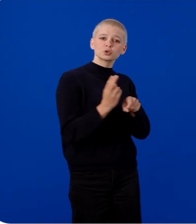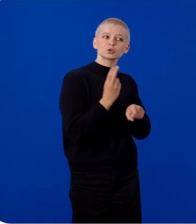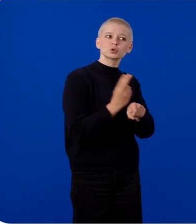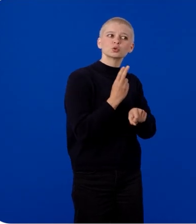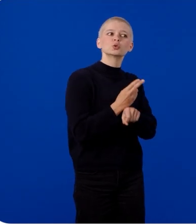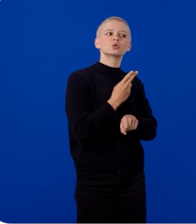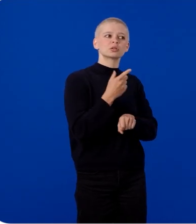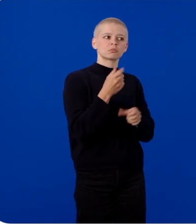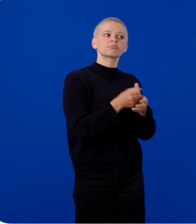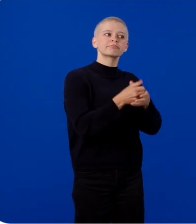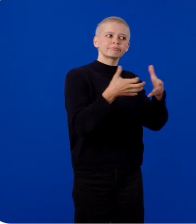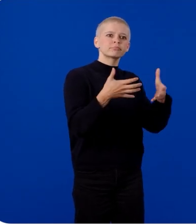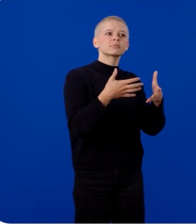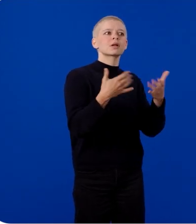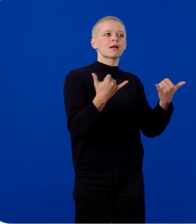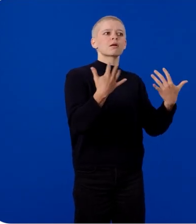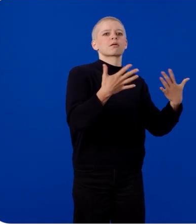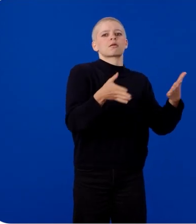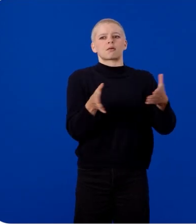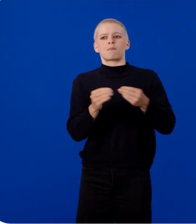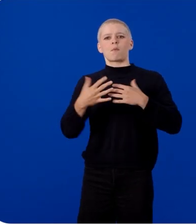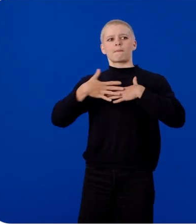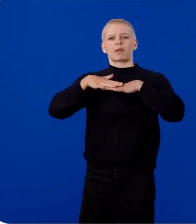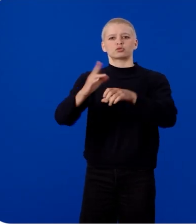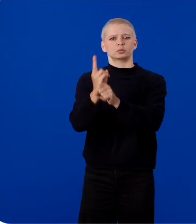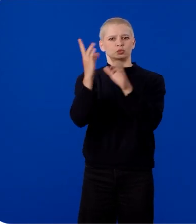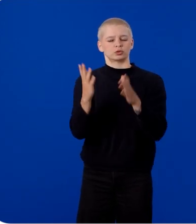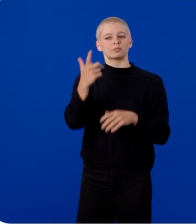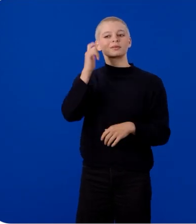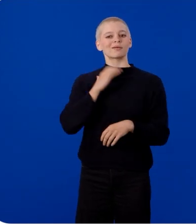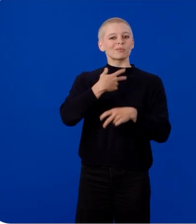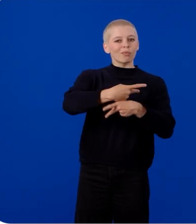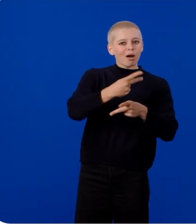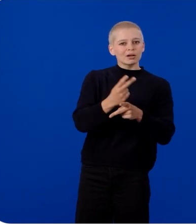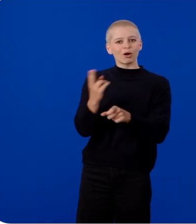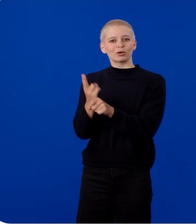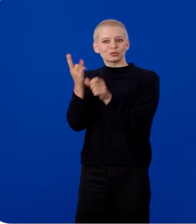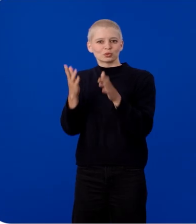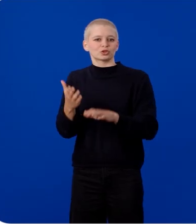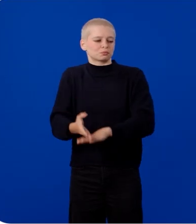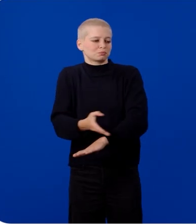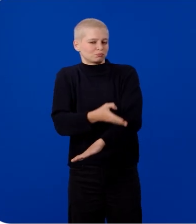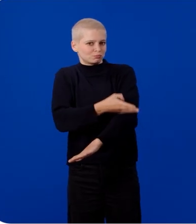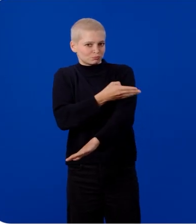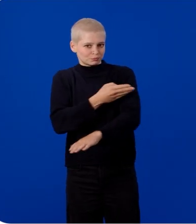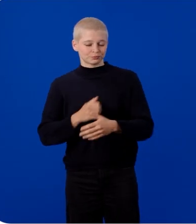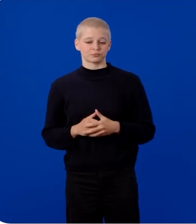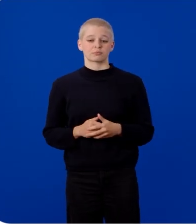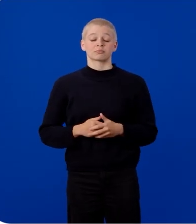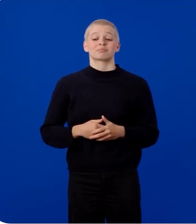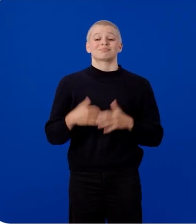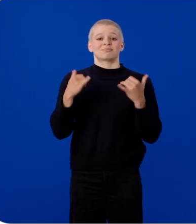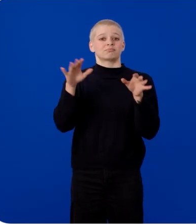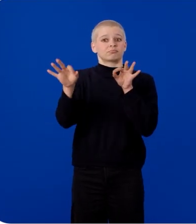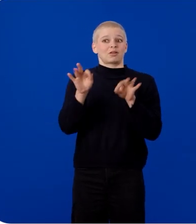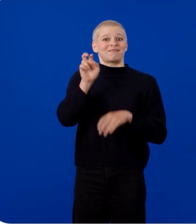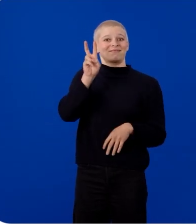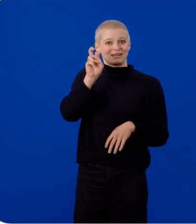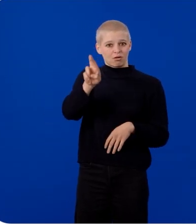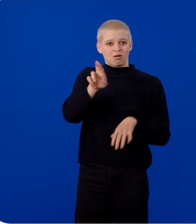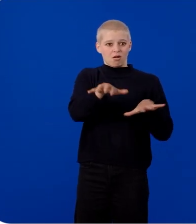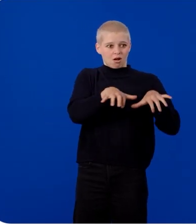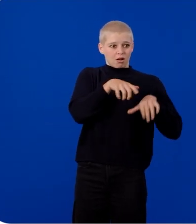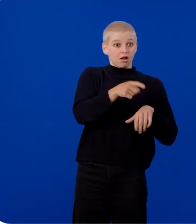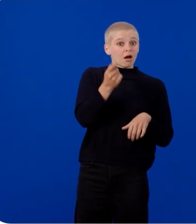as the product and use cases mature. Now, the information I'm giving you today is based on the VR audience, as the wearable apps aren't yet